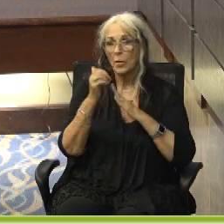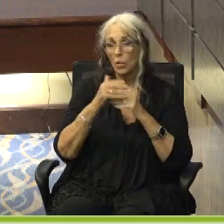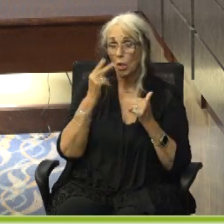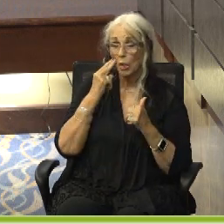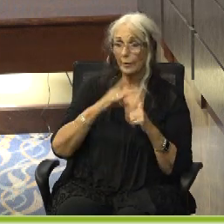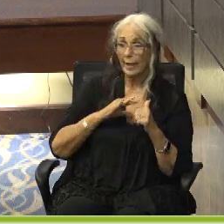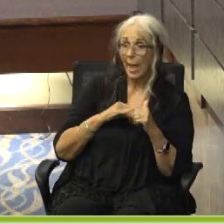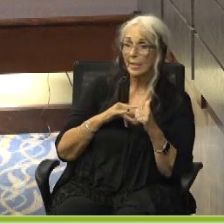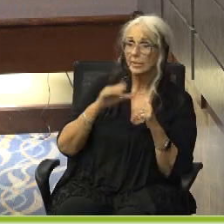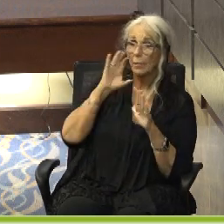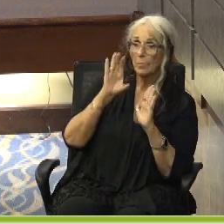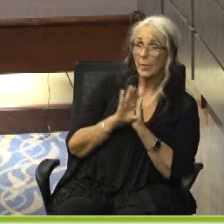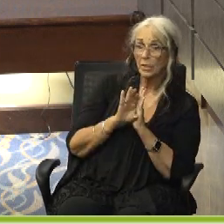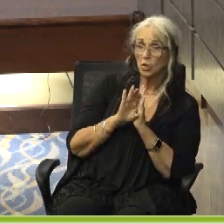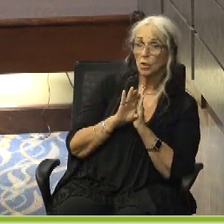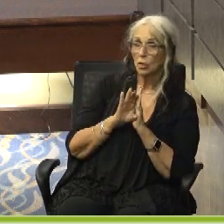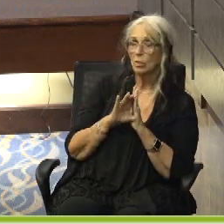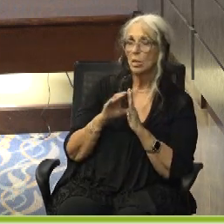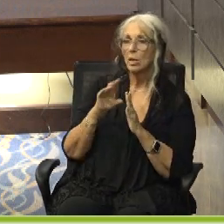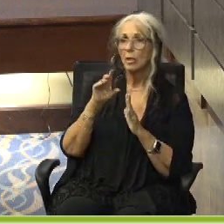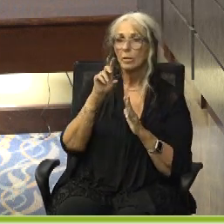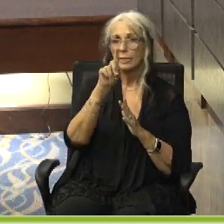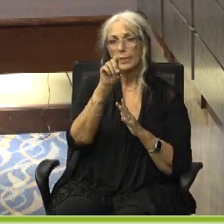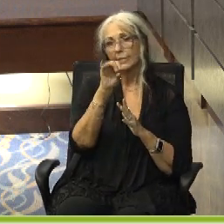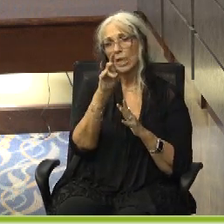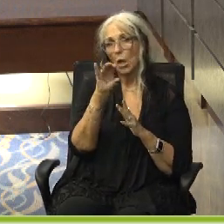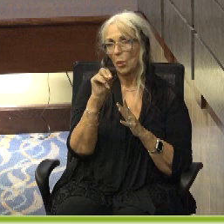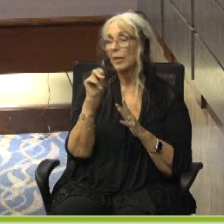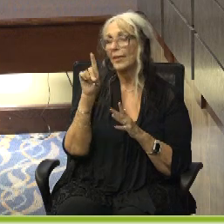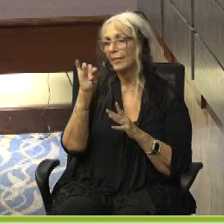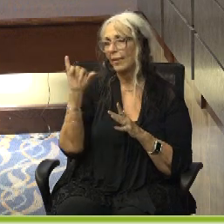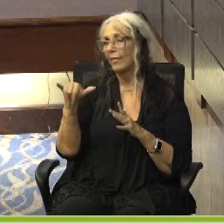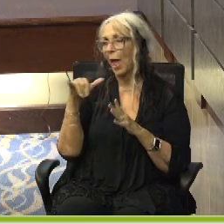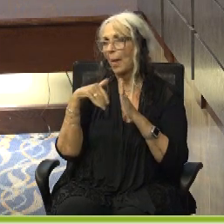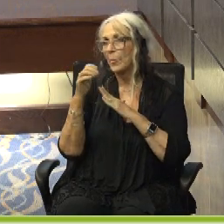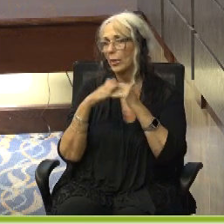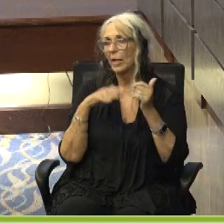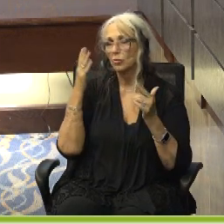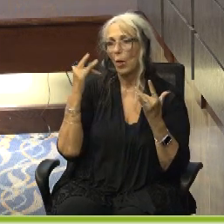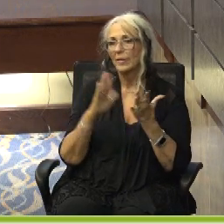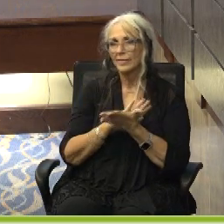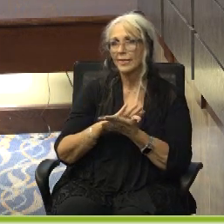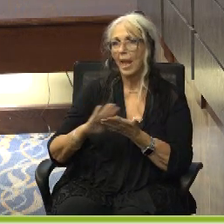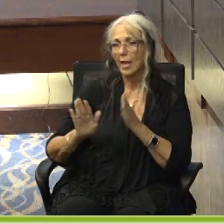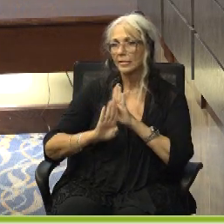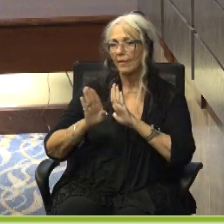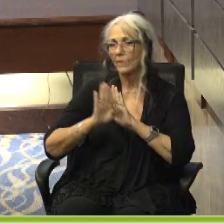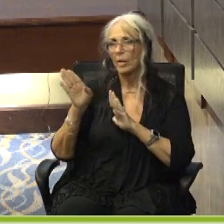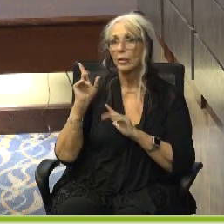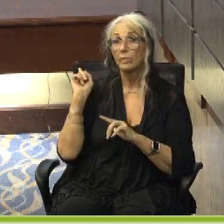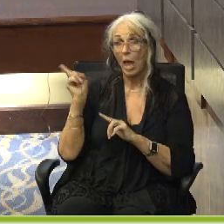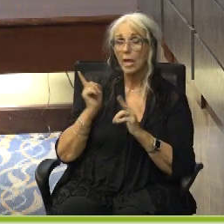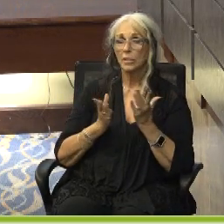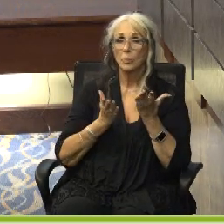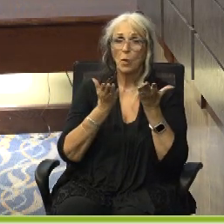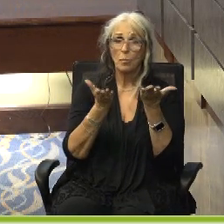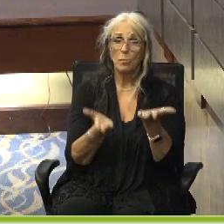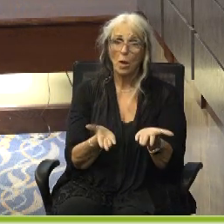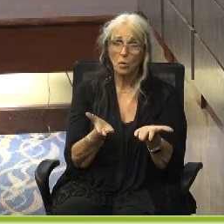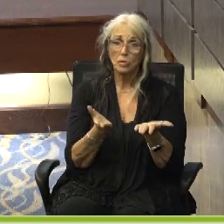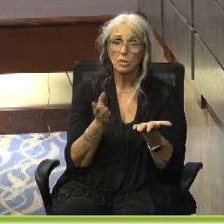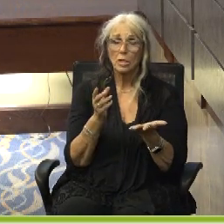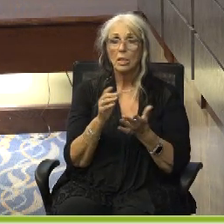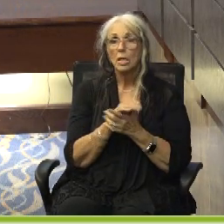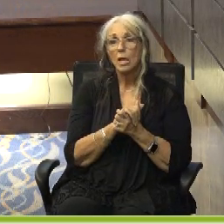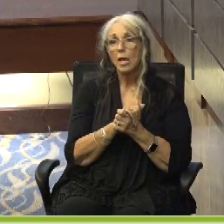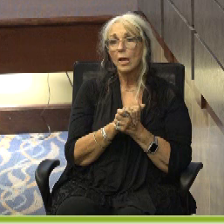picture, Mr. Soto did that building. So that's why that one looks as nice as it does. Here is the proposed addition. The project